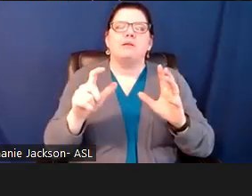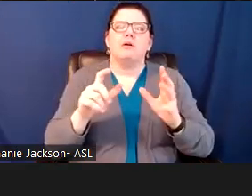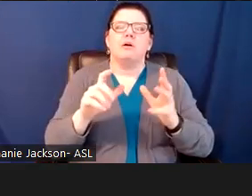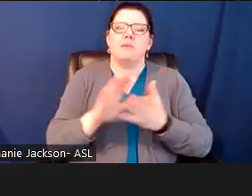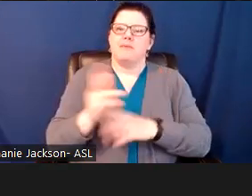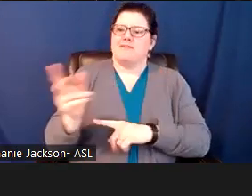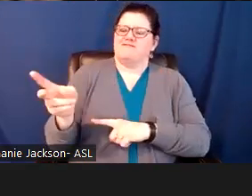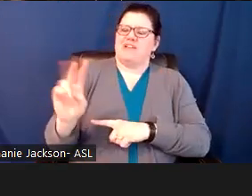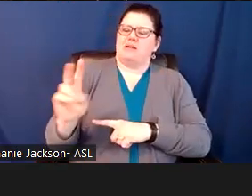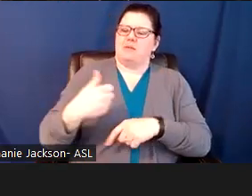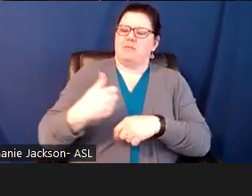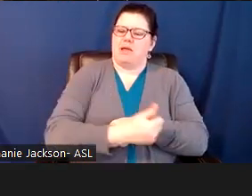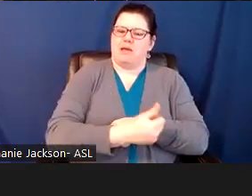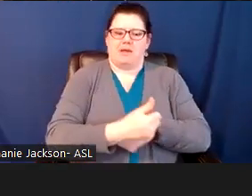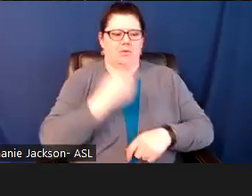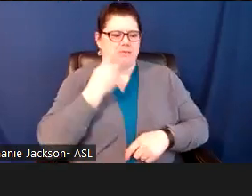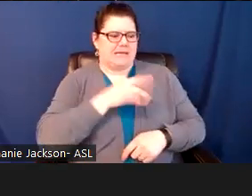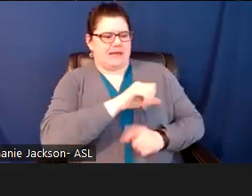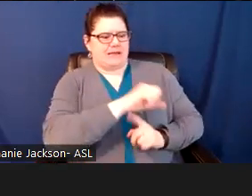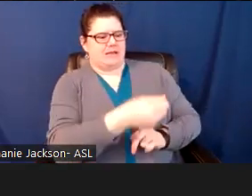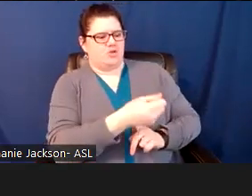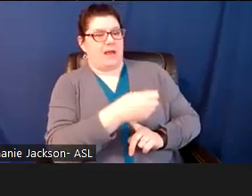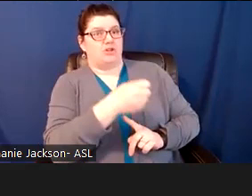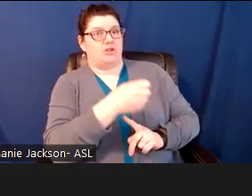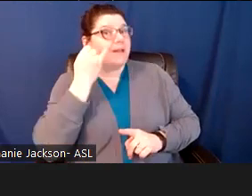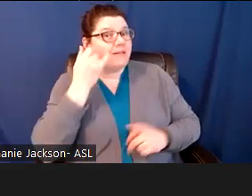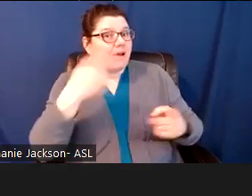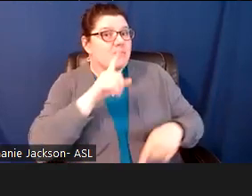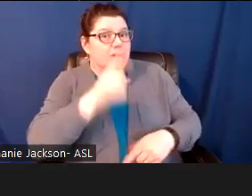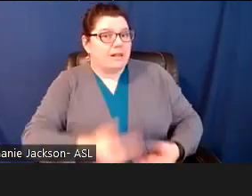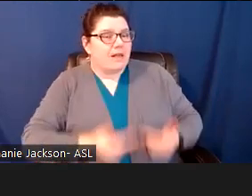we were to see a situation like this in real life.